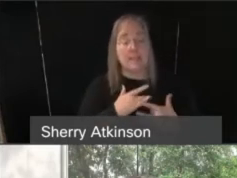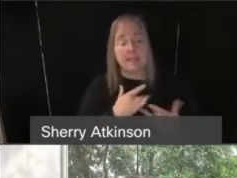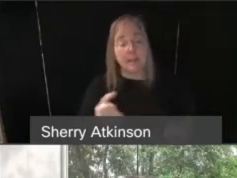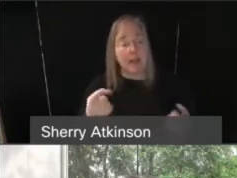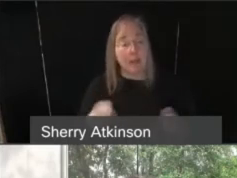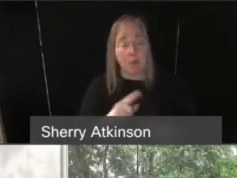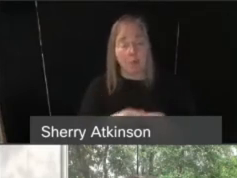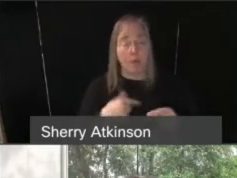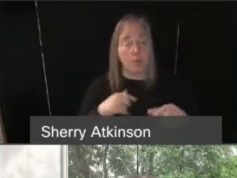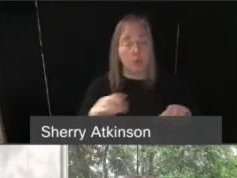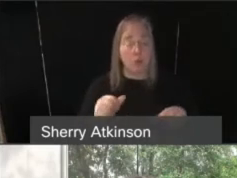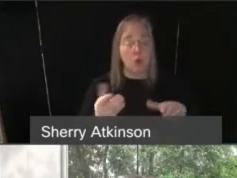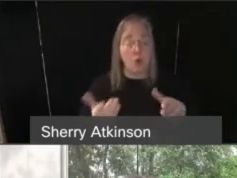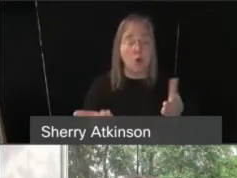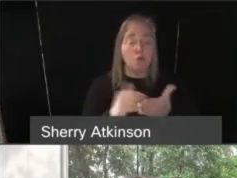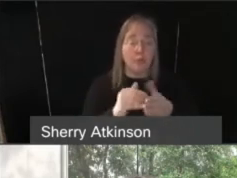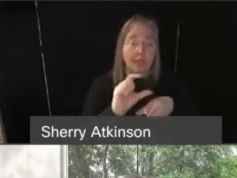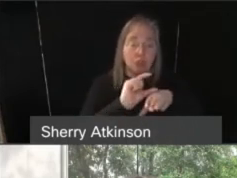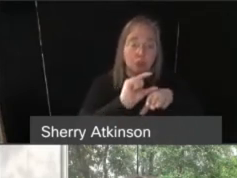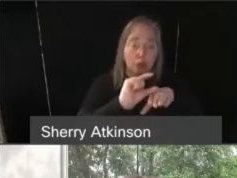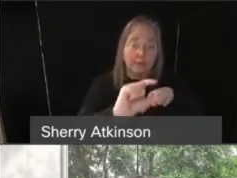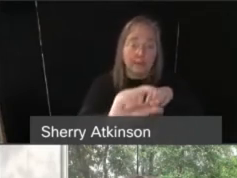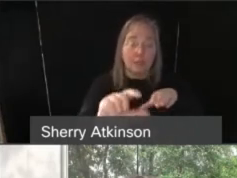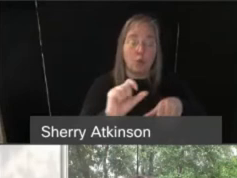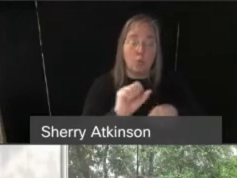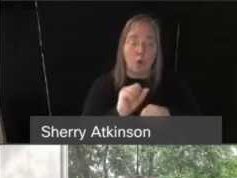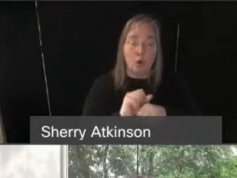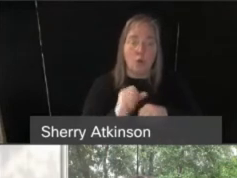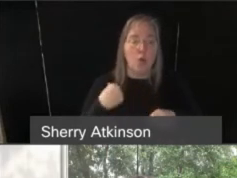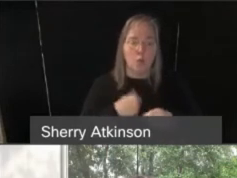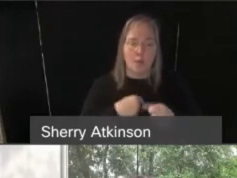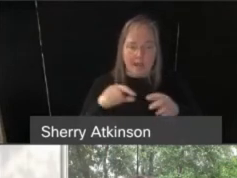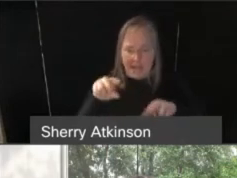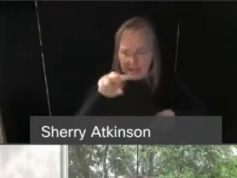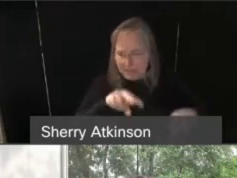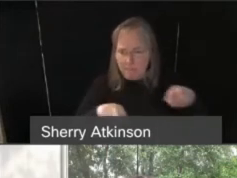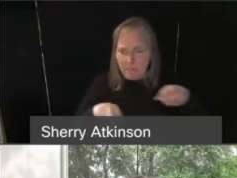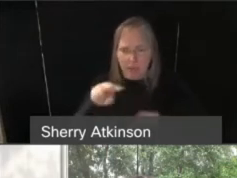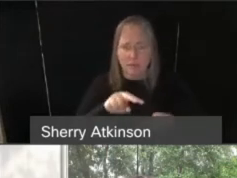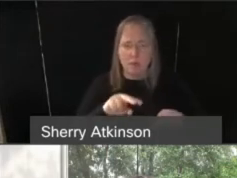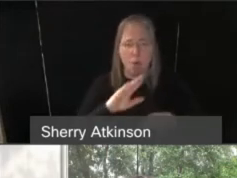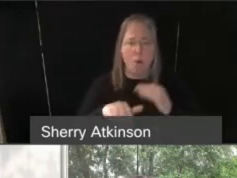a resurfacing work, we go and inspect all the